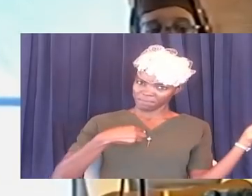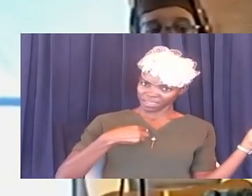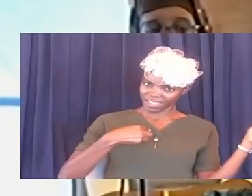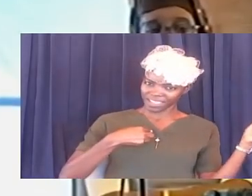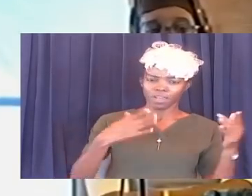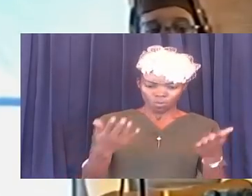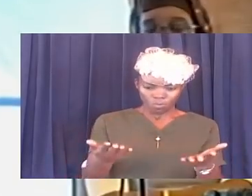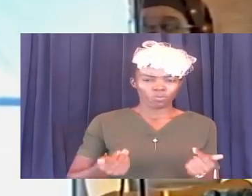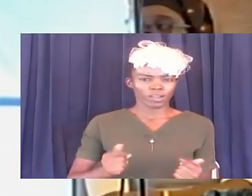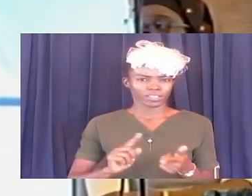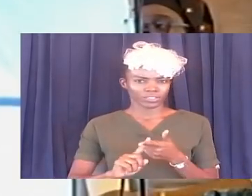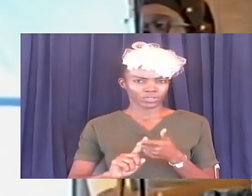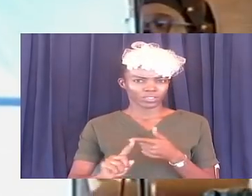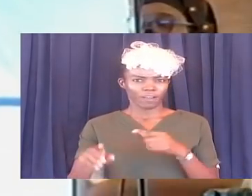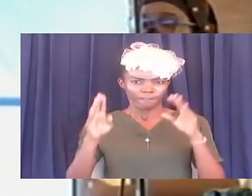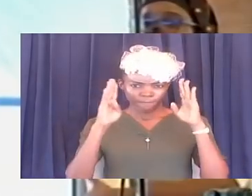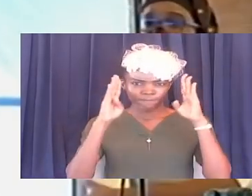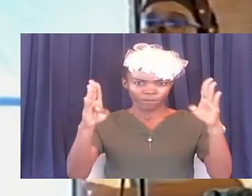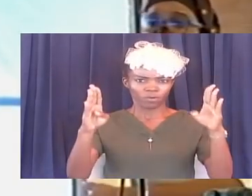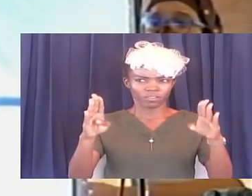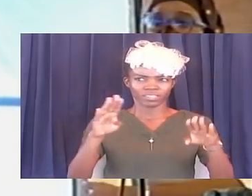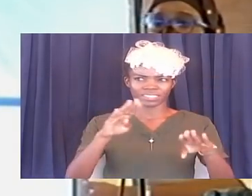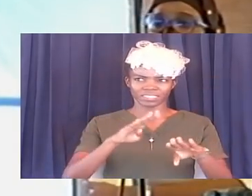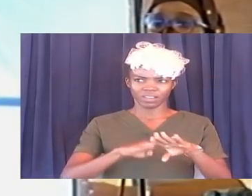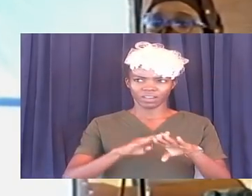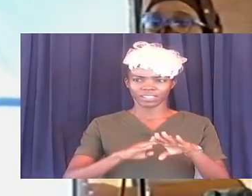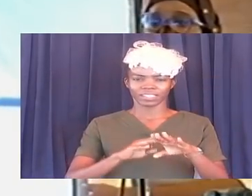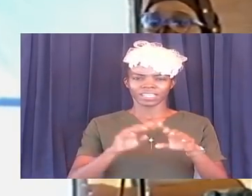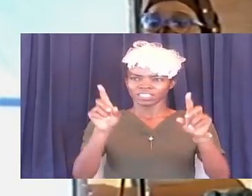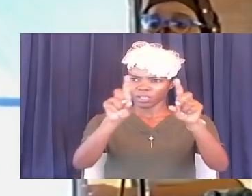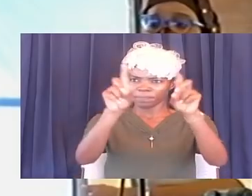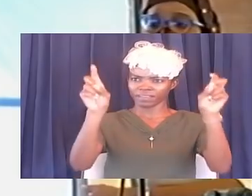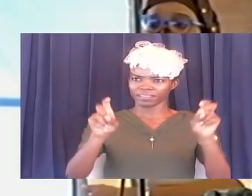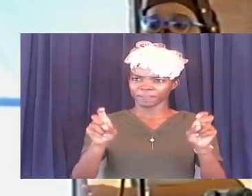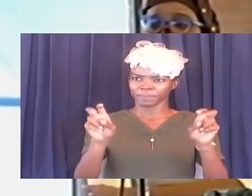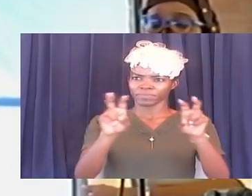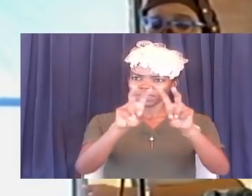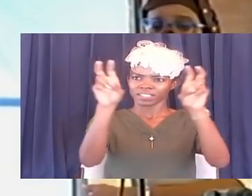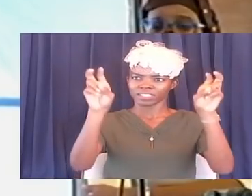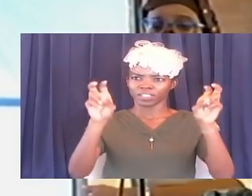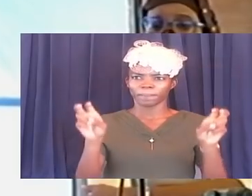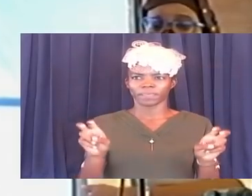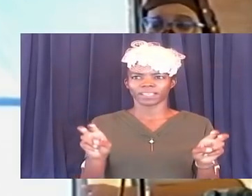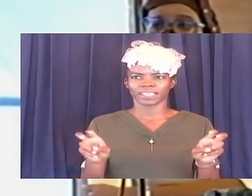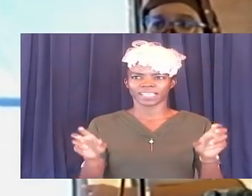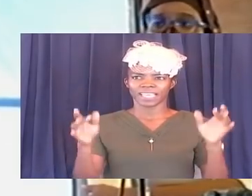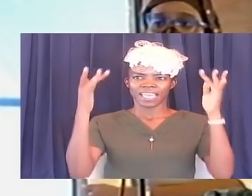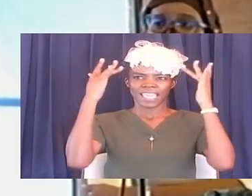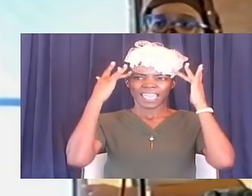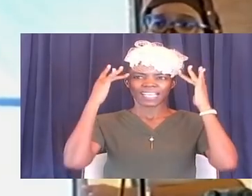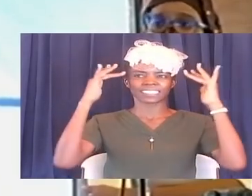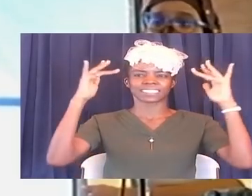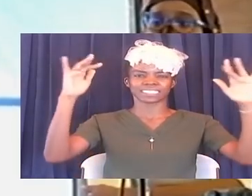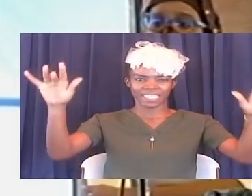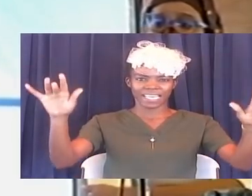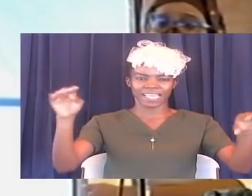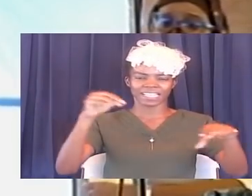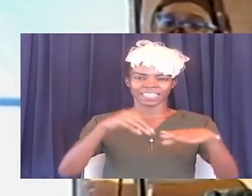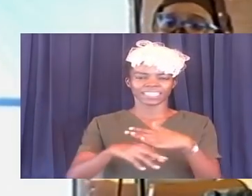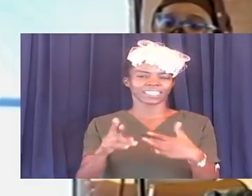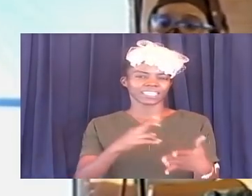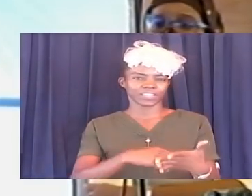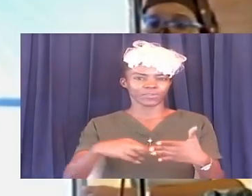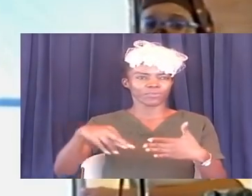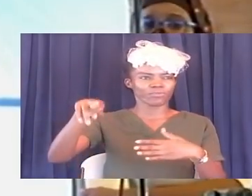as a topic, is to excel in righteousness. Hallelujah. The scripture goes further to say that we are